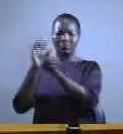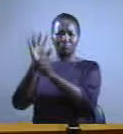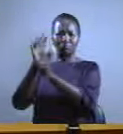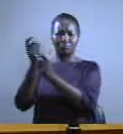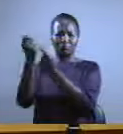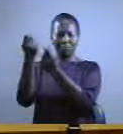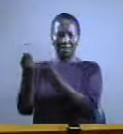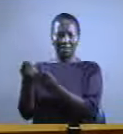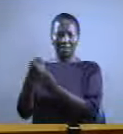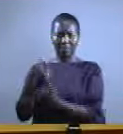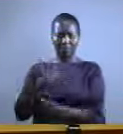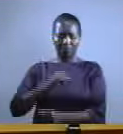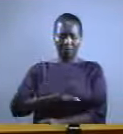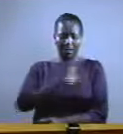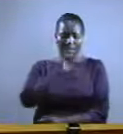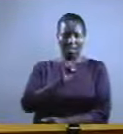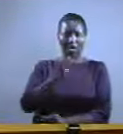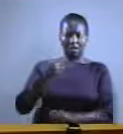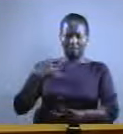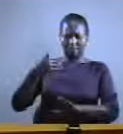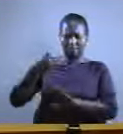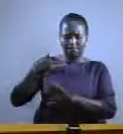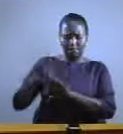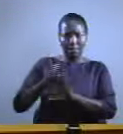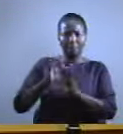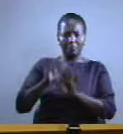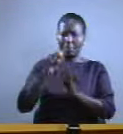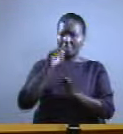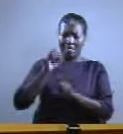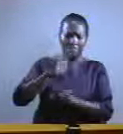economically come through this period with relatively less